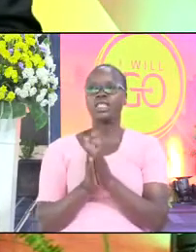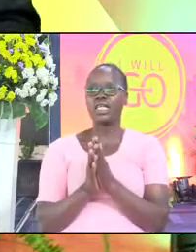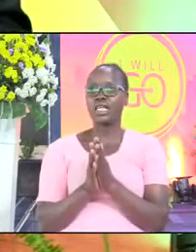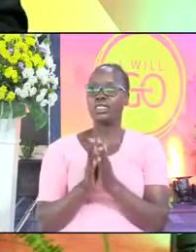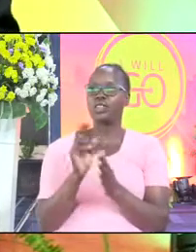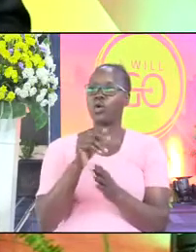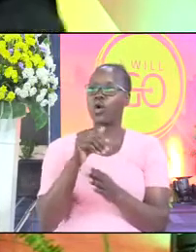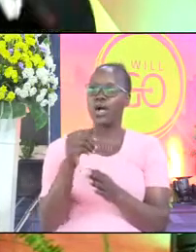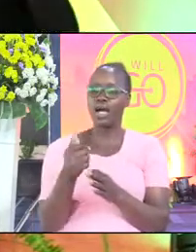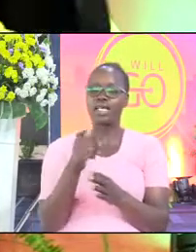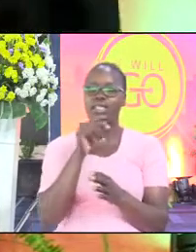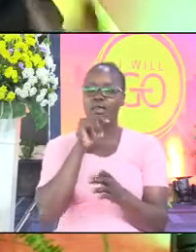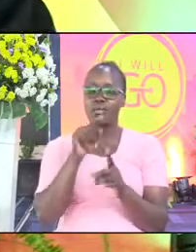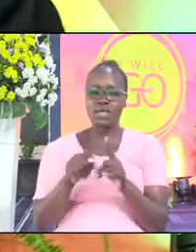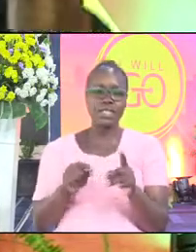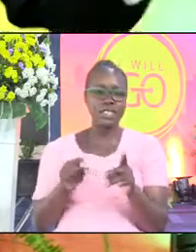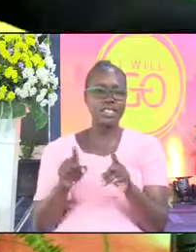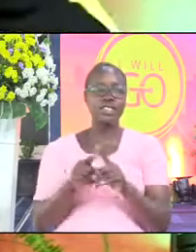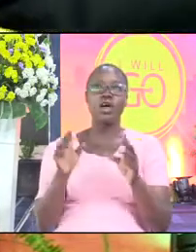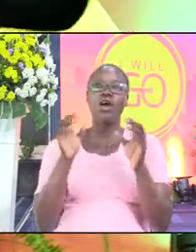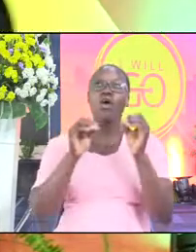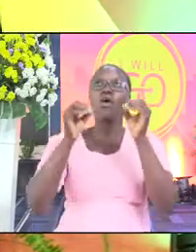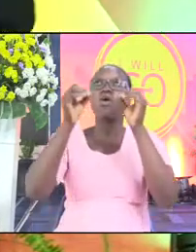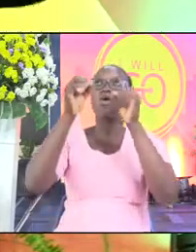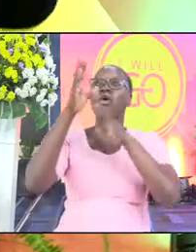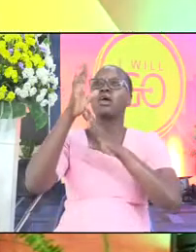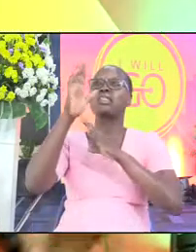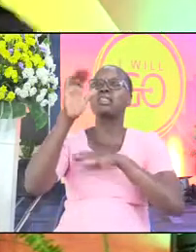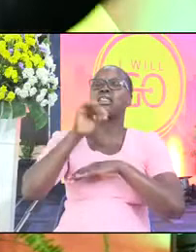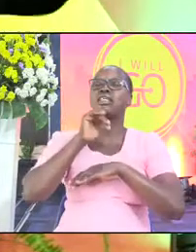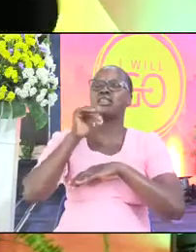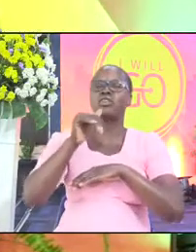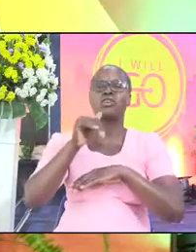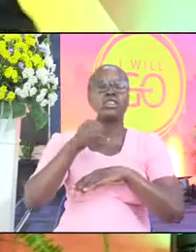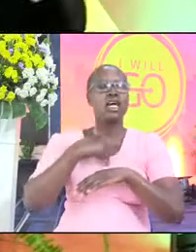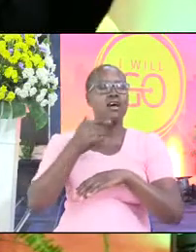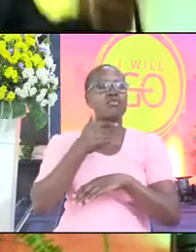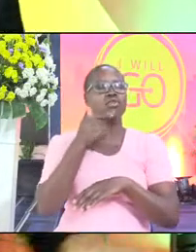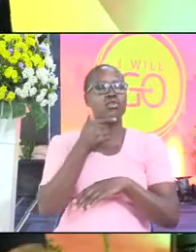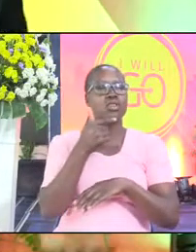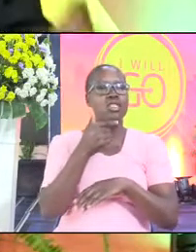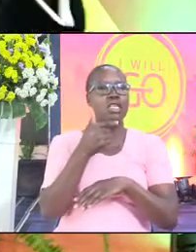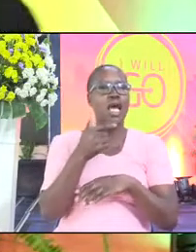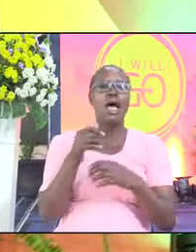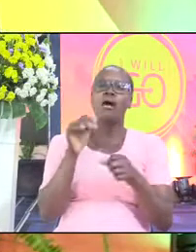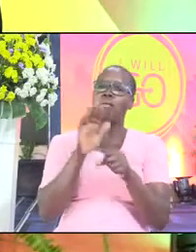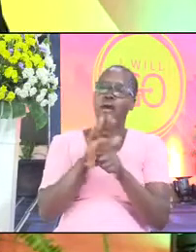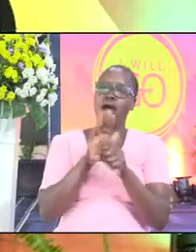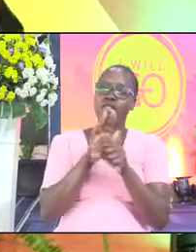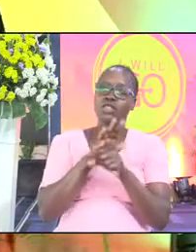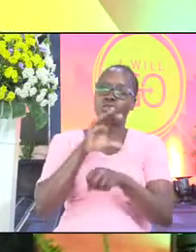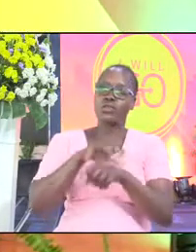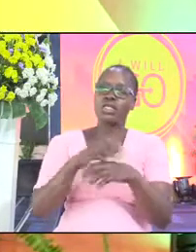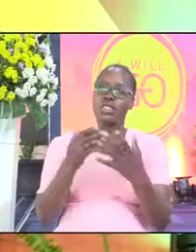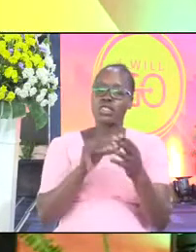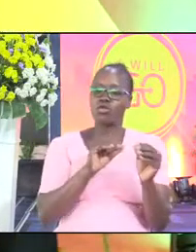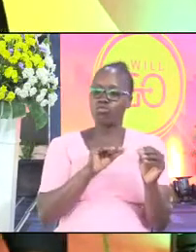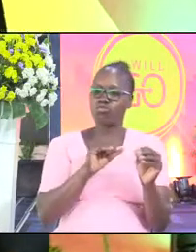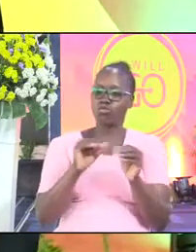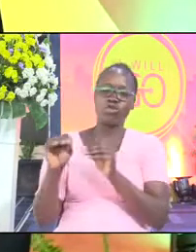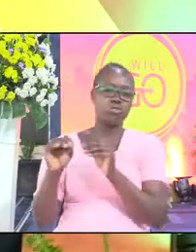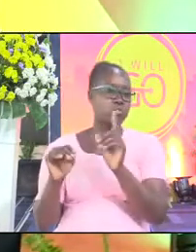know, my brothers and sisters, our God does not have to say much to get things